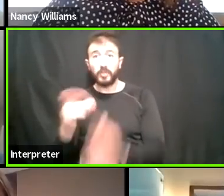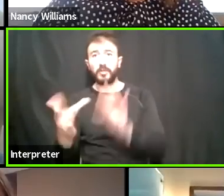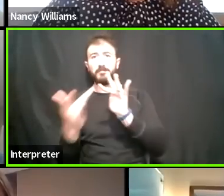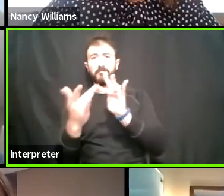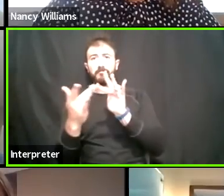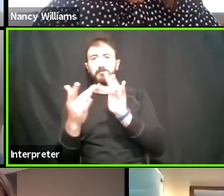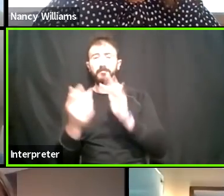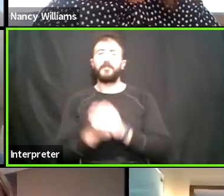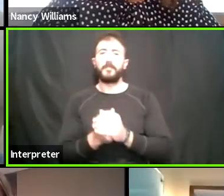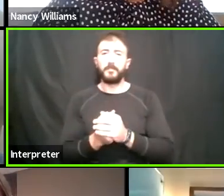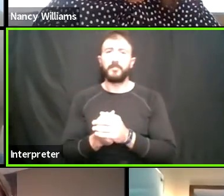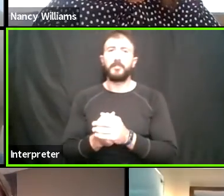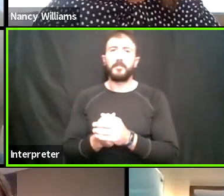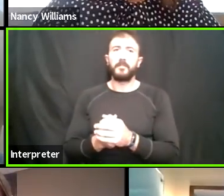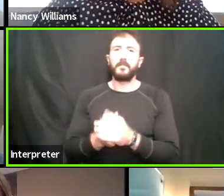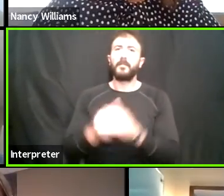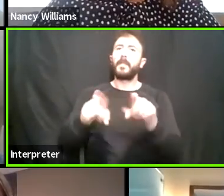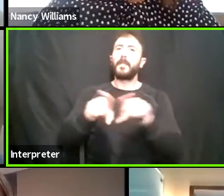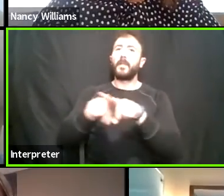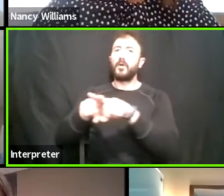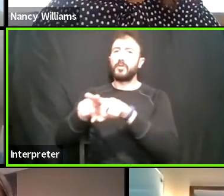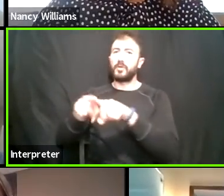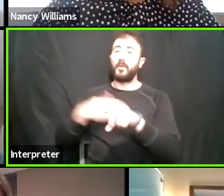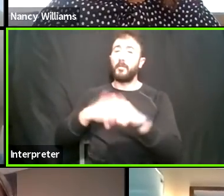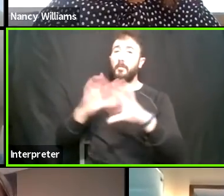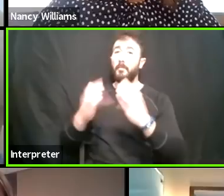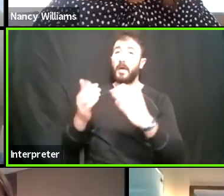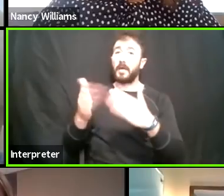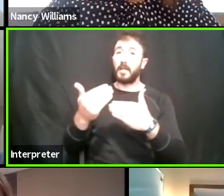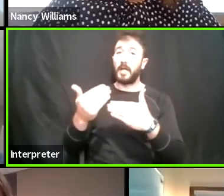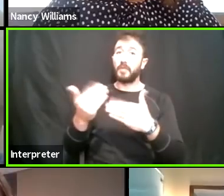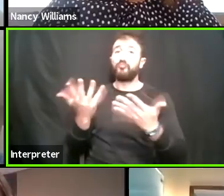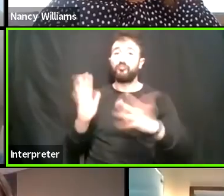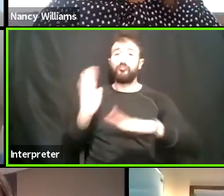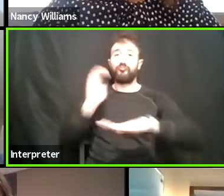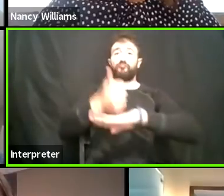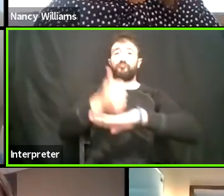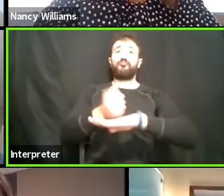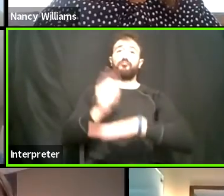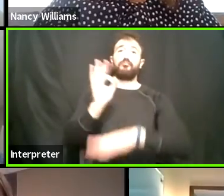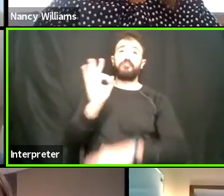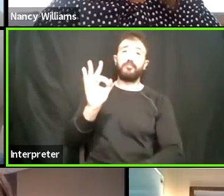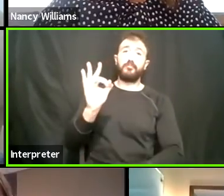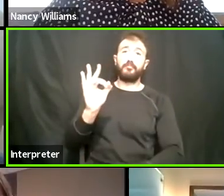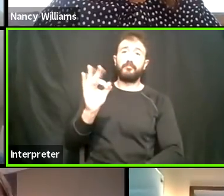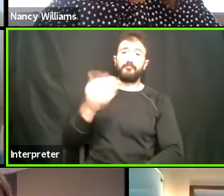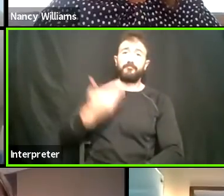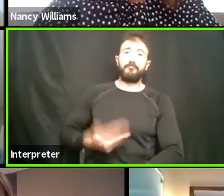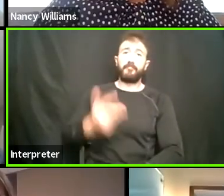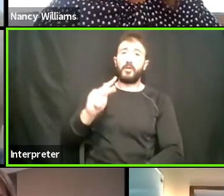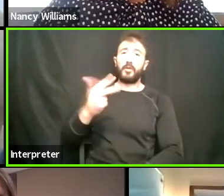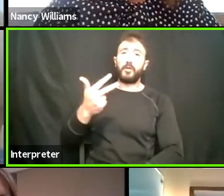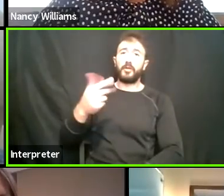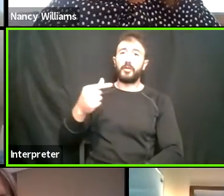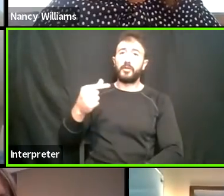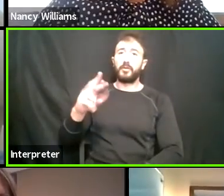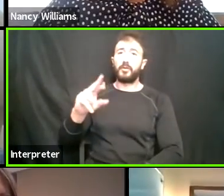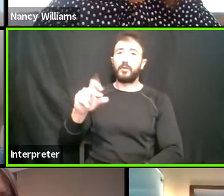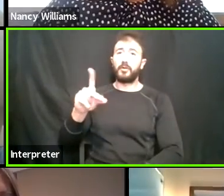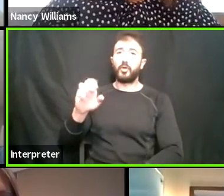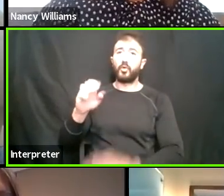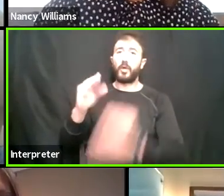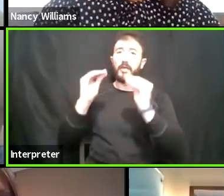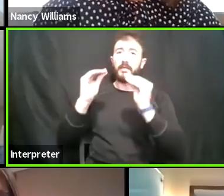Also, my classroom's already been set up. I'm a third grade teacher, and my teacher's desk